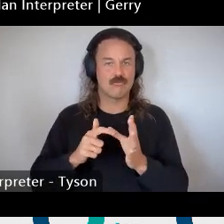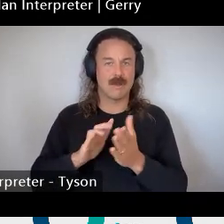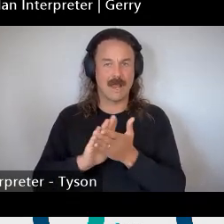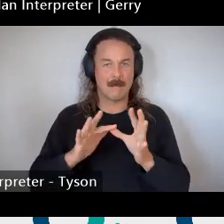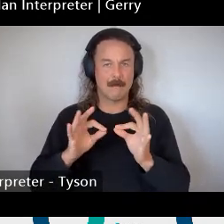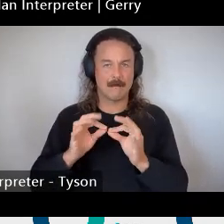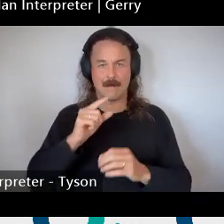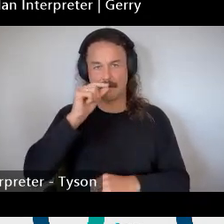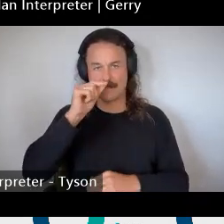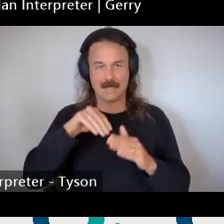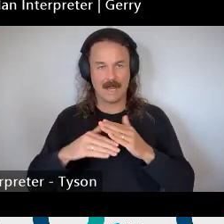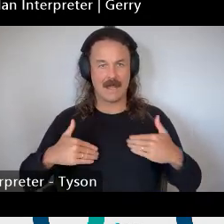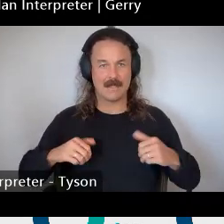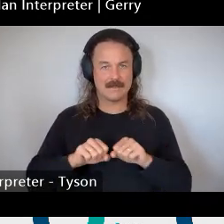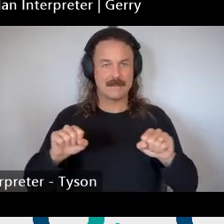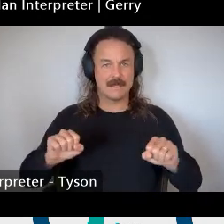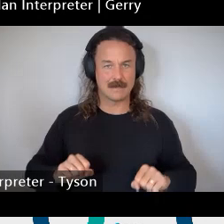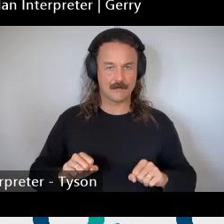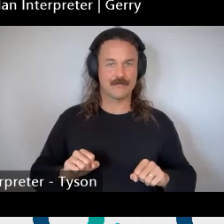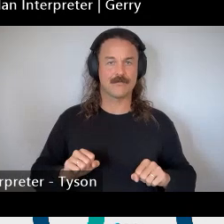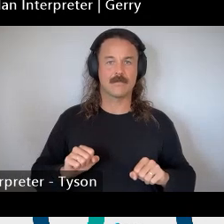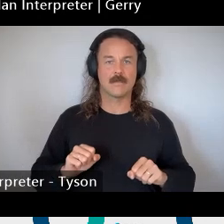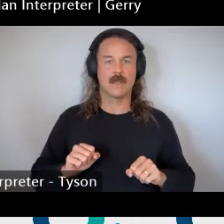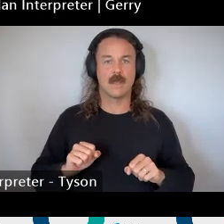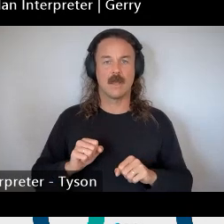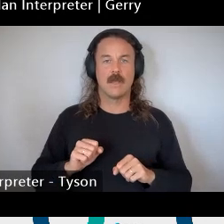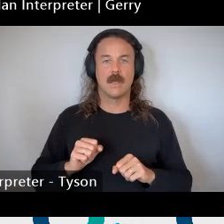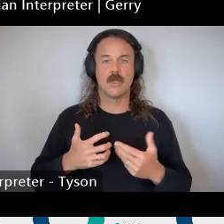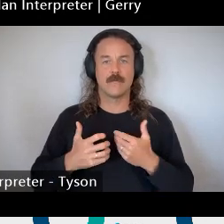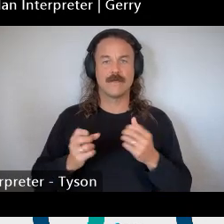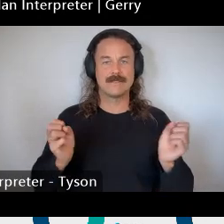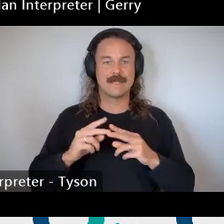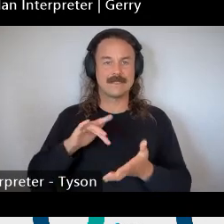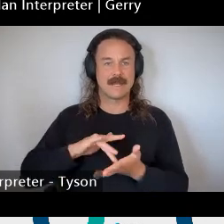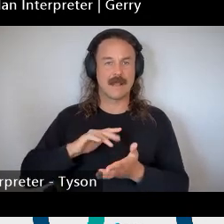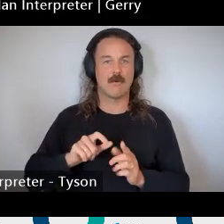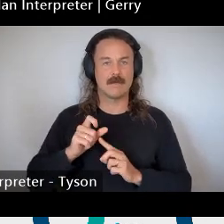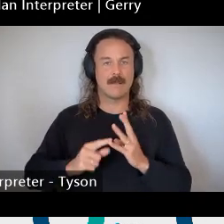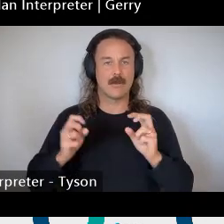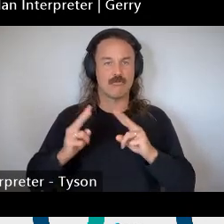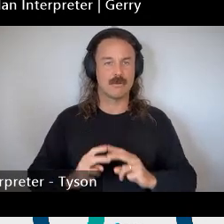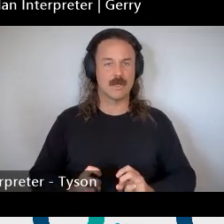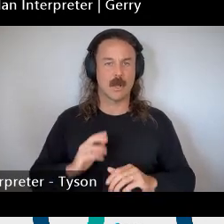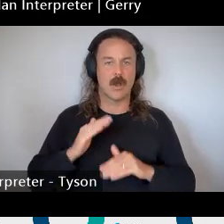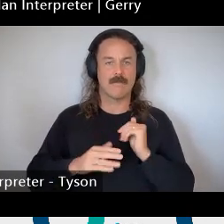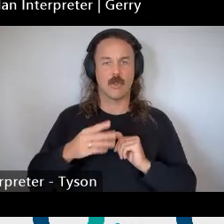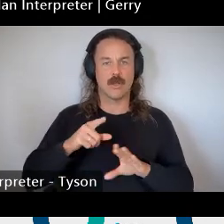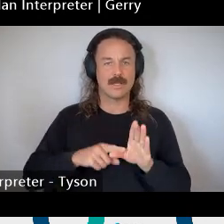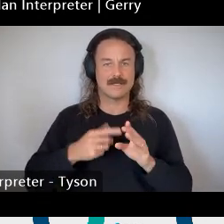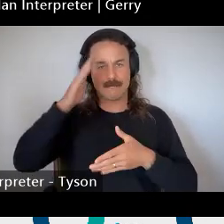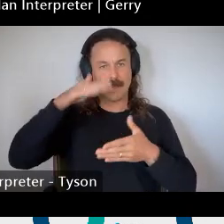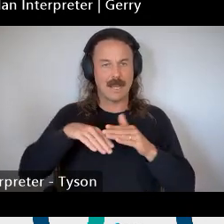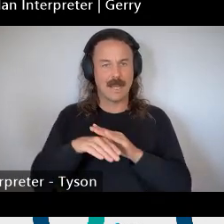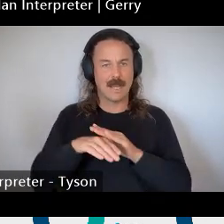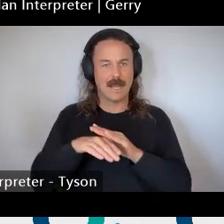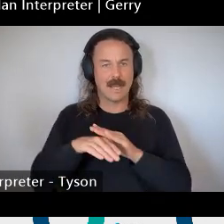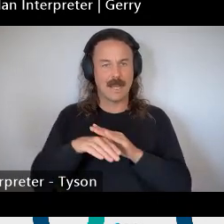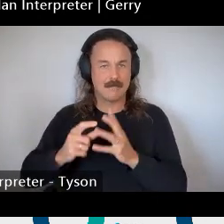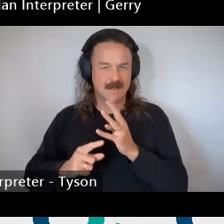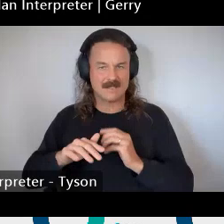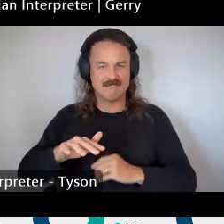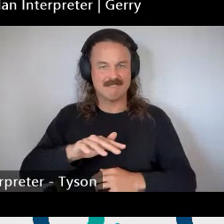Policy. She has more than 30 years of experience in the community disability sector in frontline management, policy and research roles. She's a